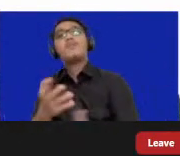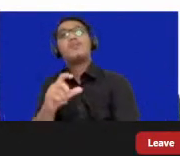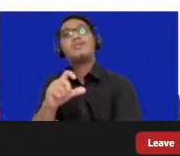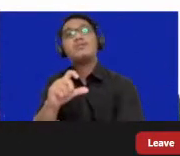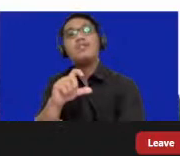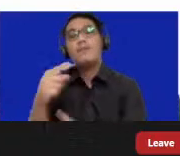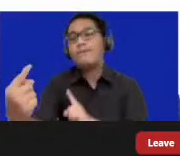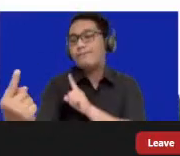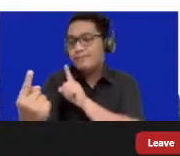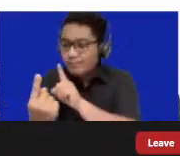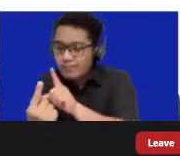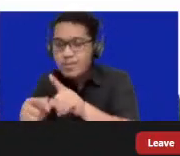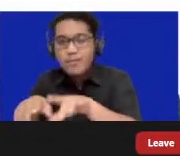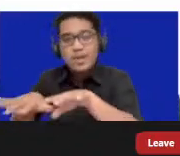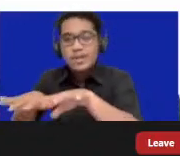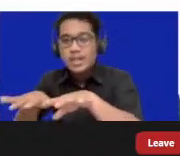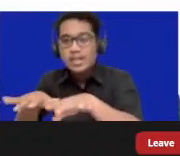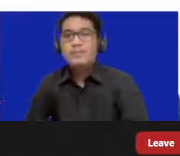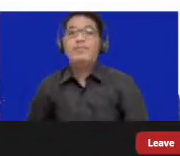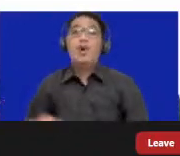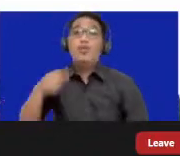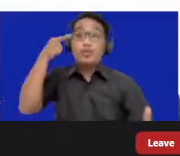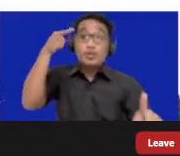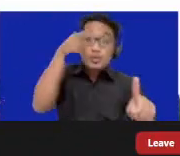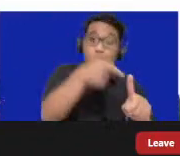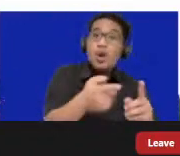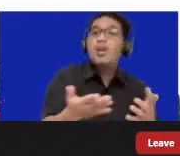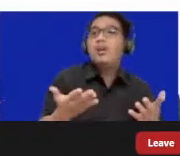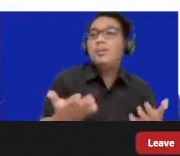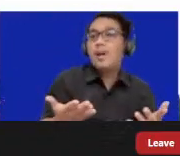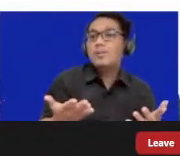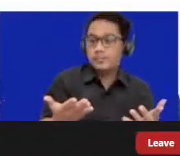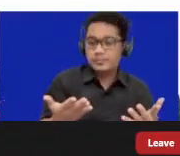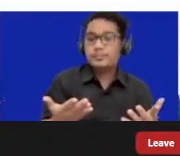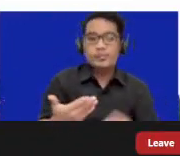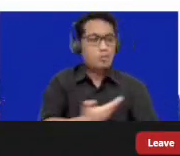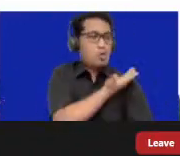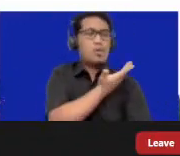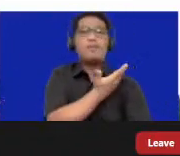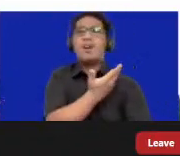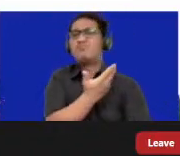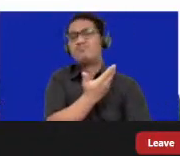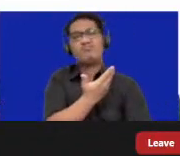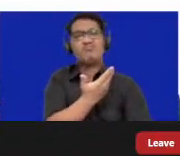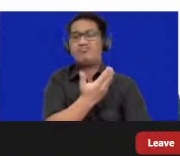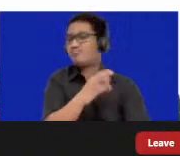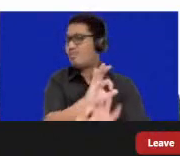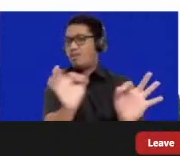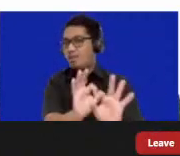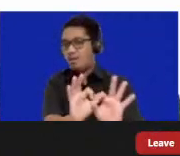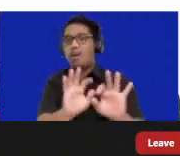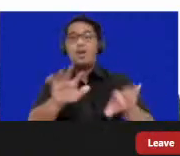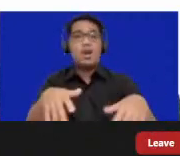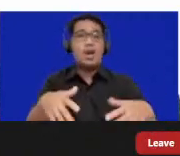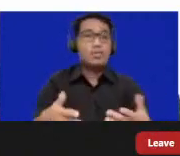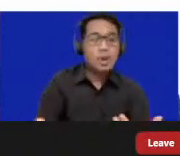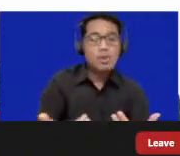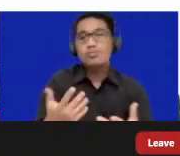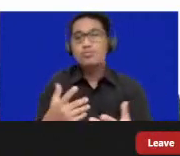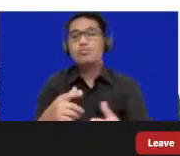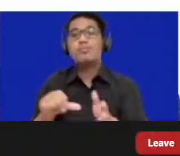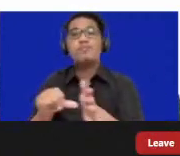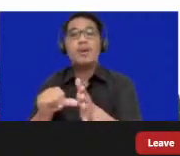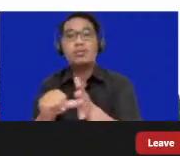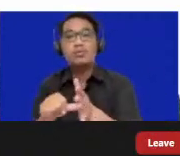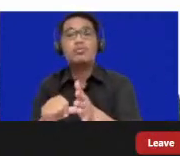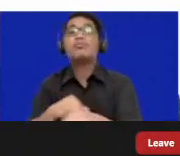all, losses of life, losses of livelihoods and assets of the citizens of the country, and also the